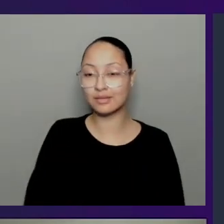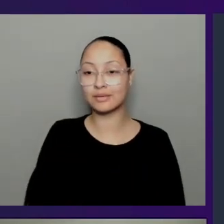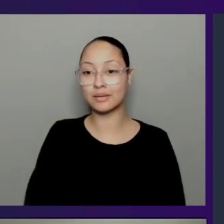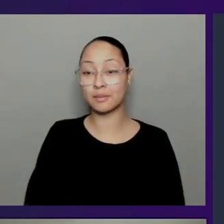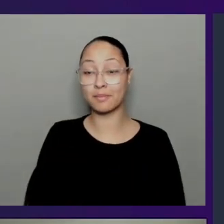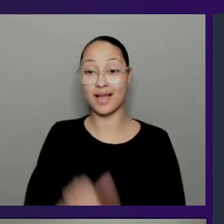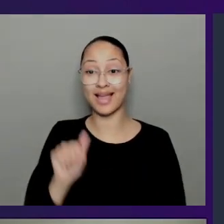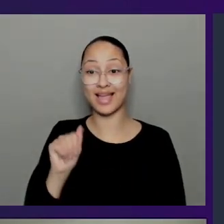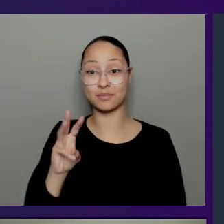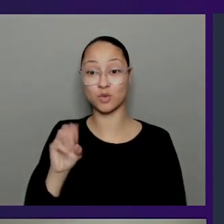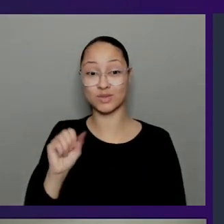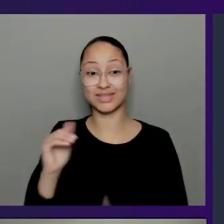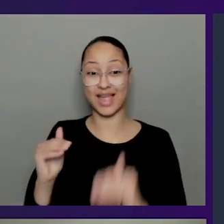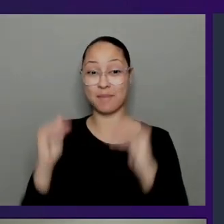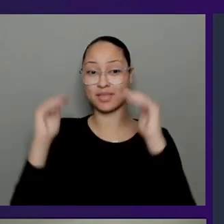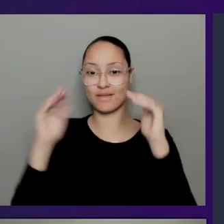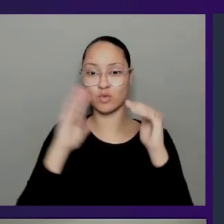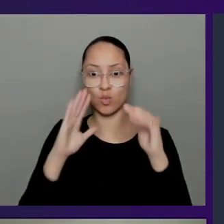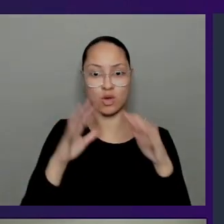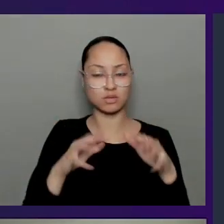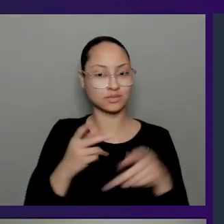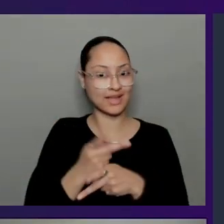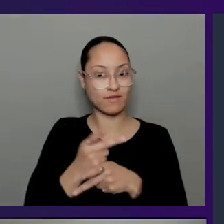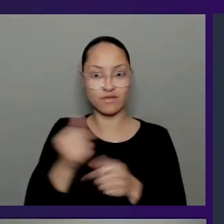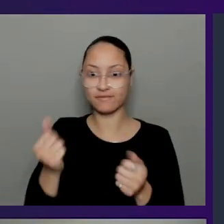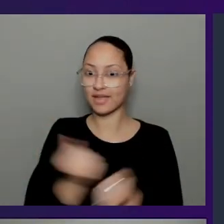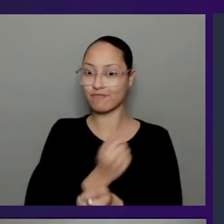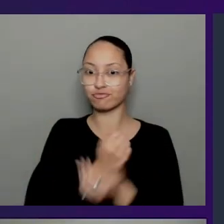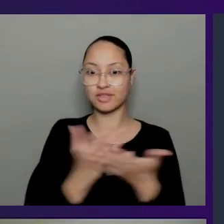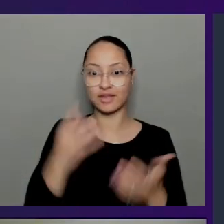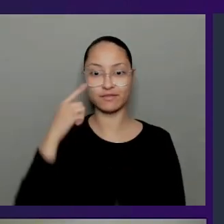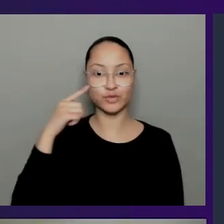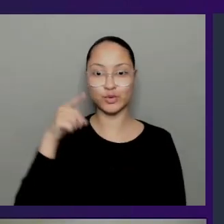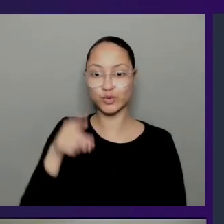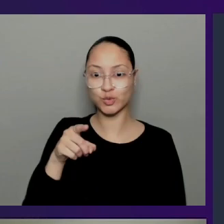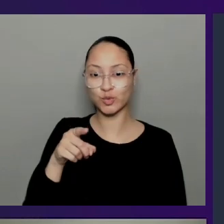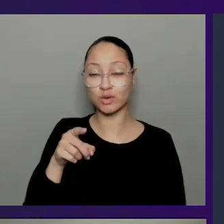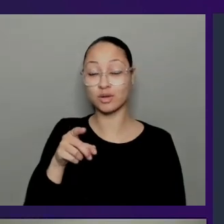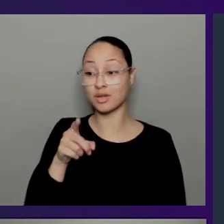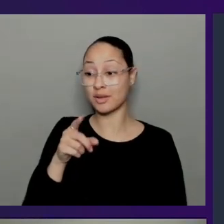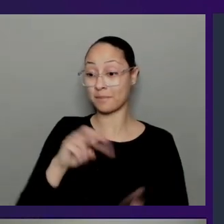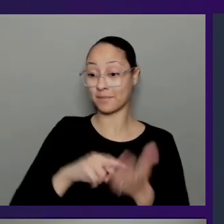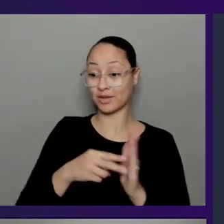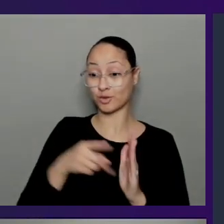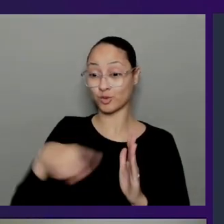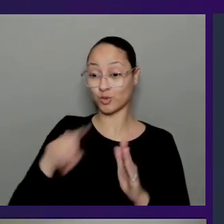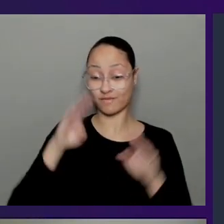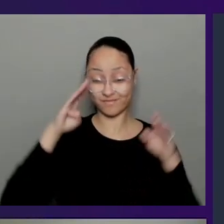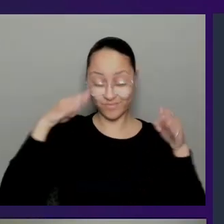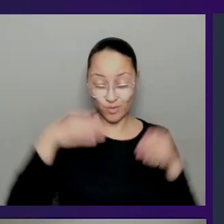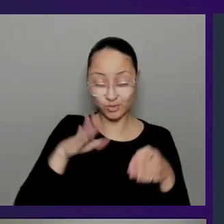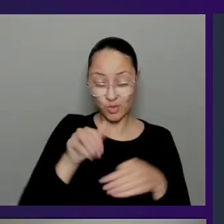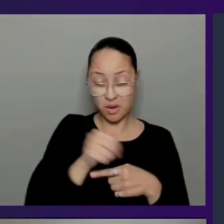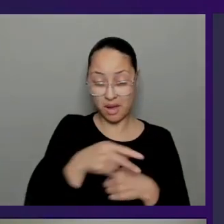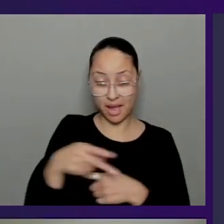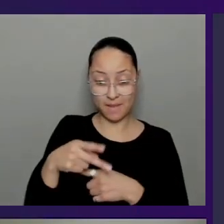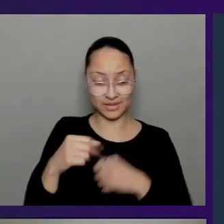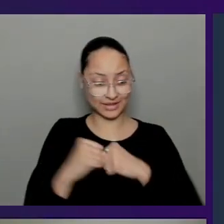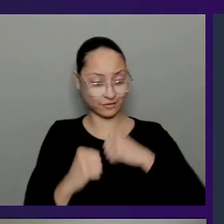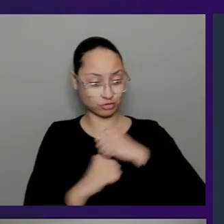So you just need to think about your app and less about the infrastructure underneath it.